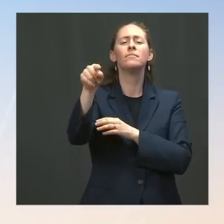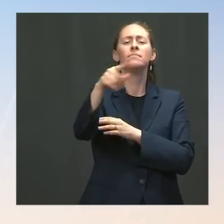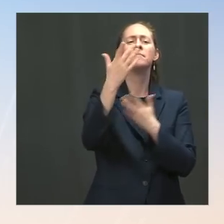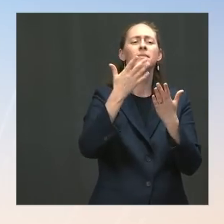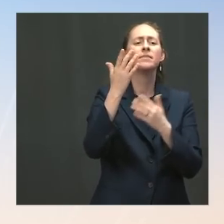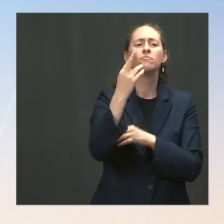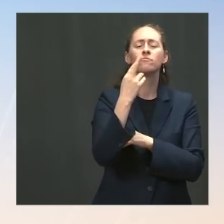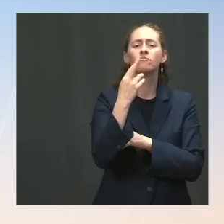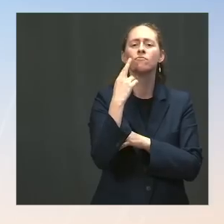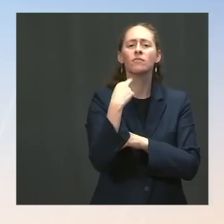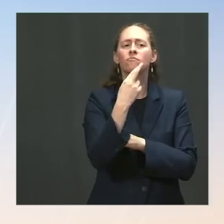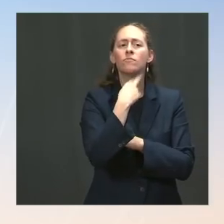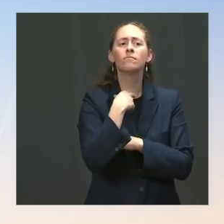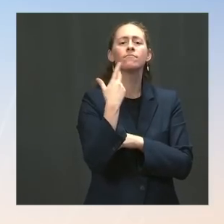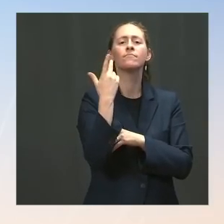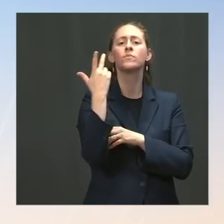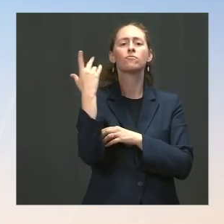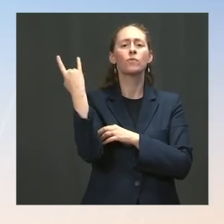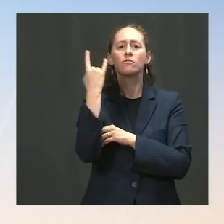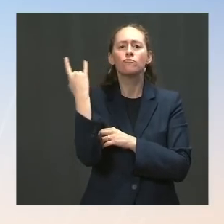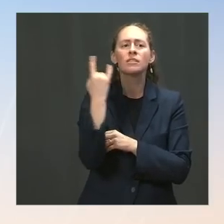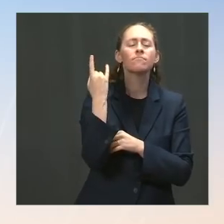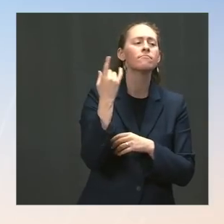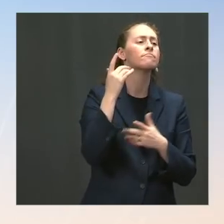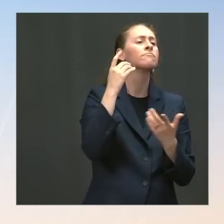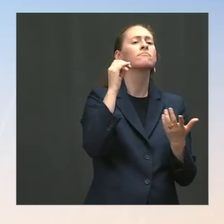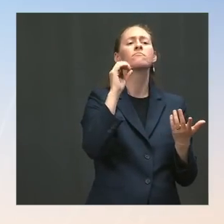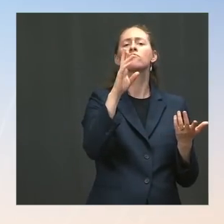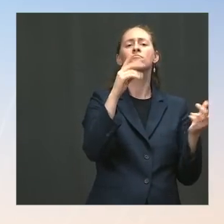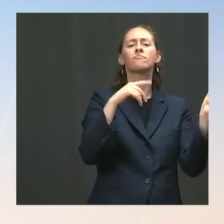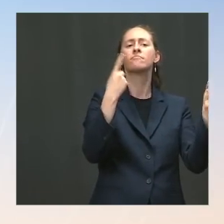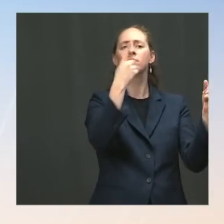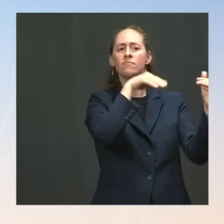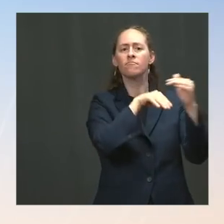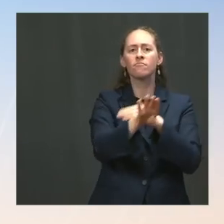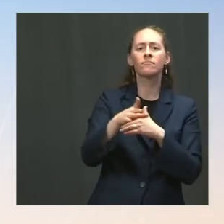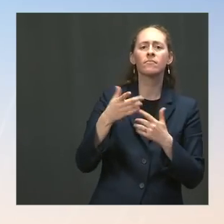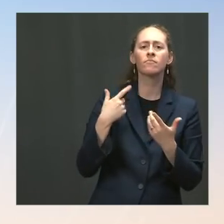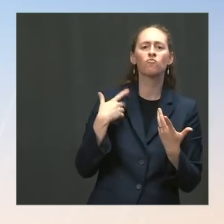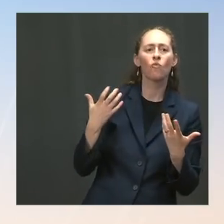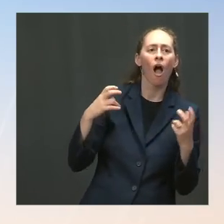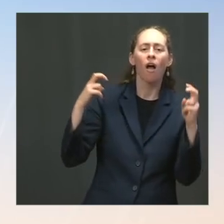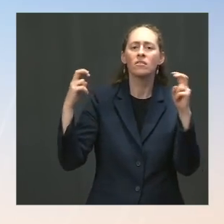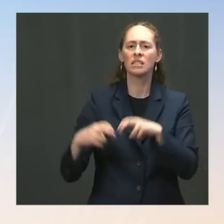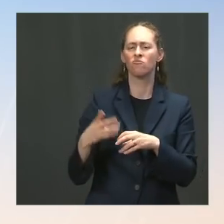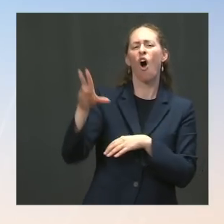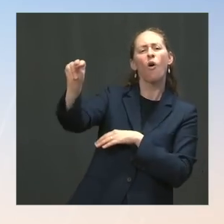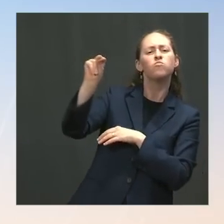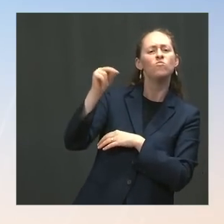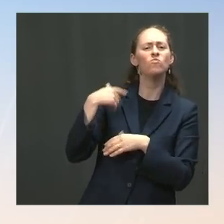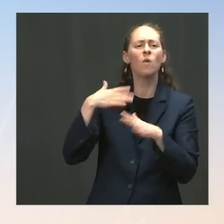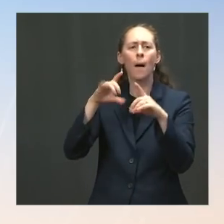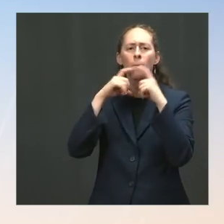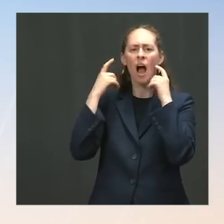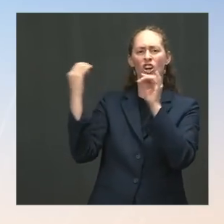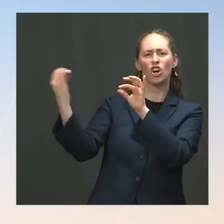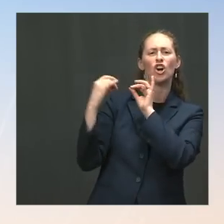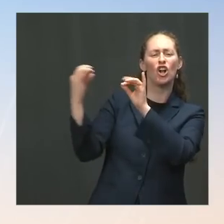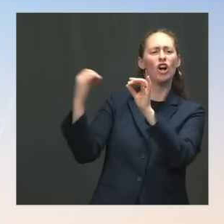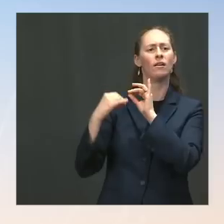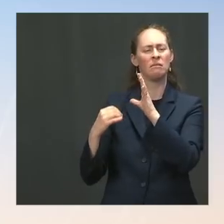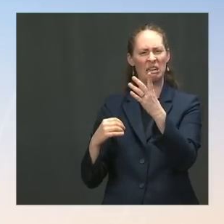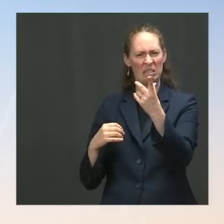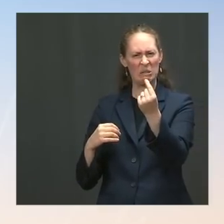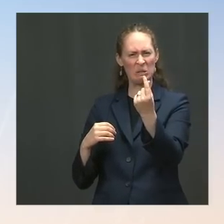staff or proprietors who would be challenging their own customers, what guidance does the federal government have for how this should be measured? You